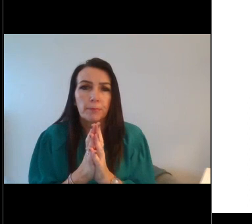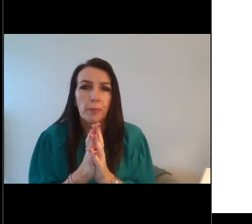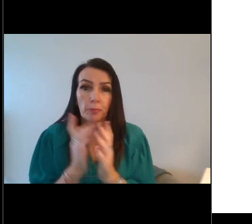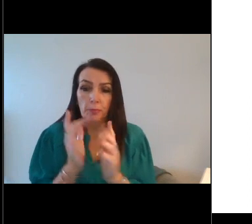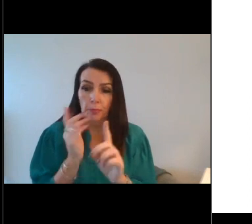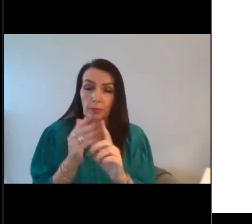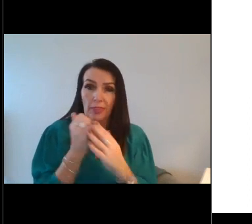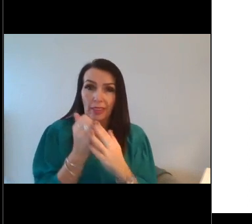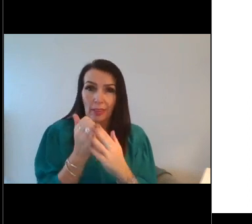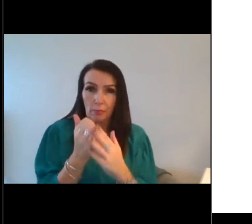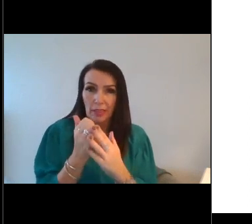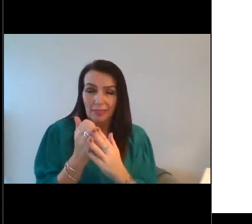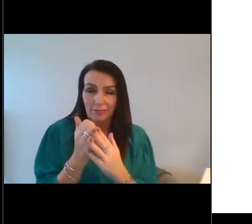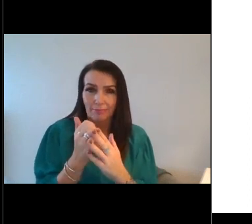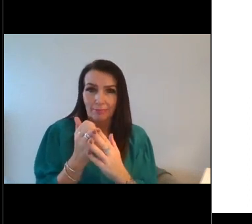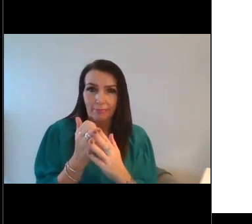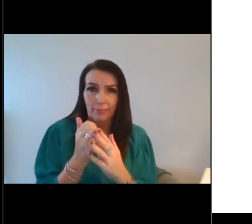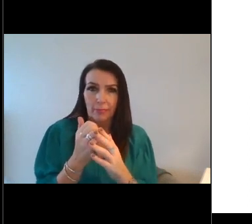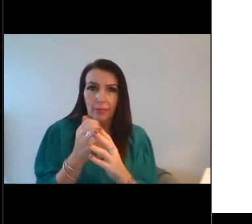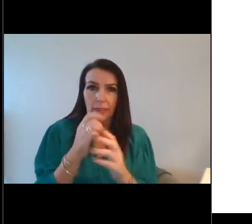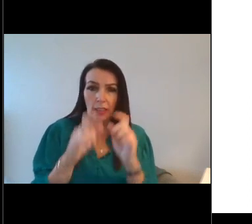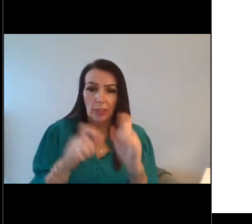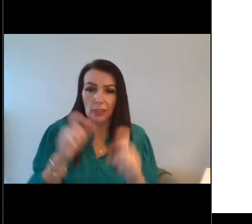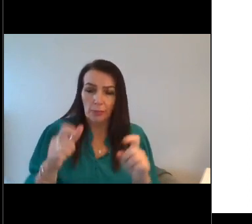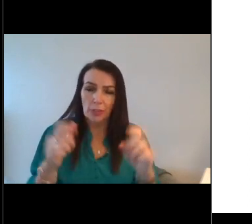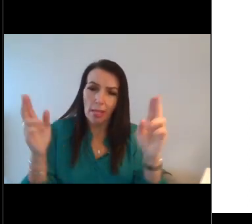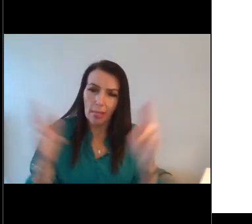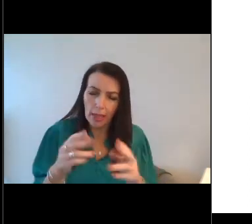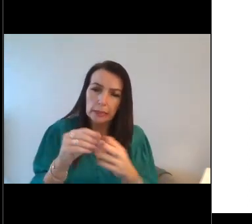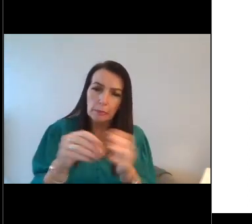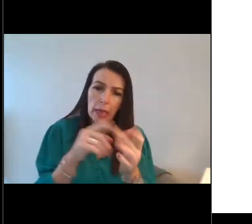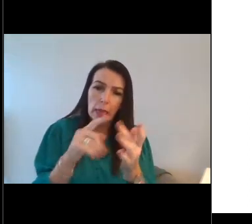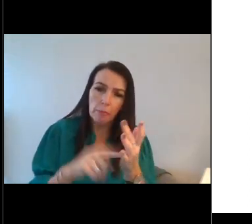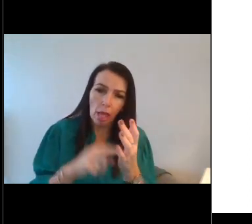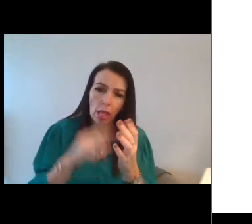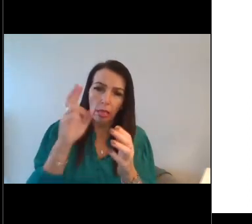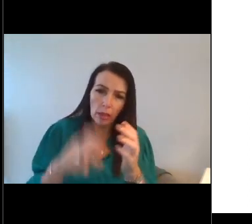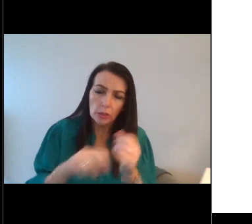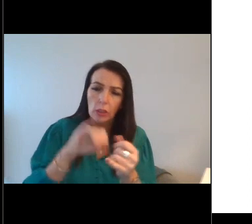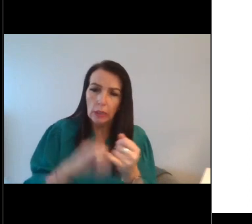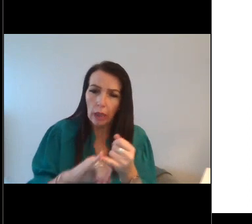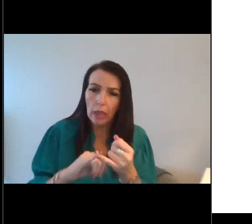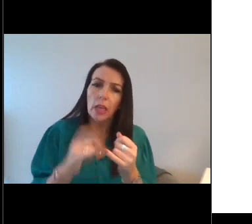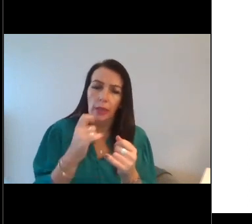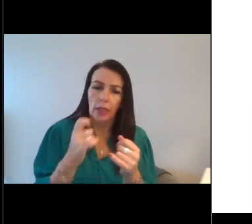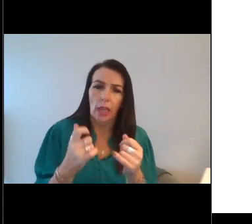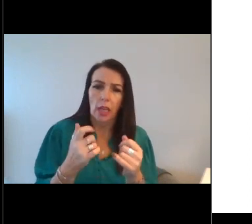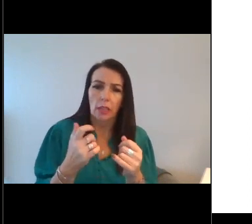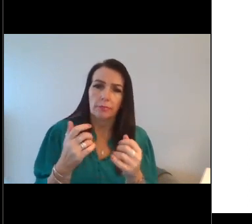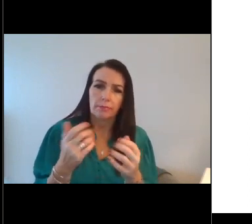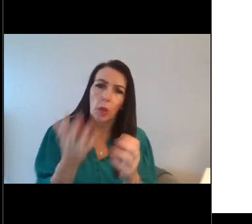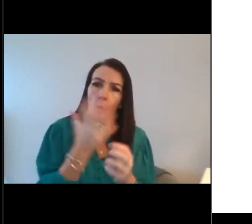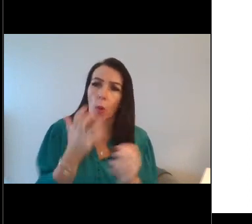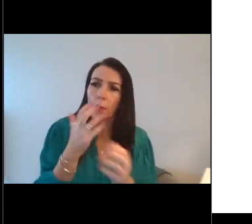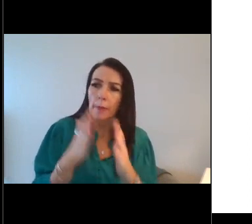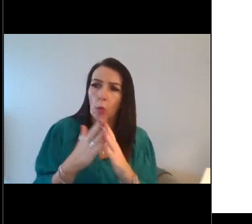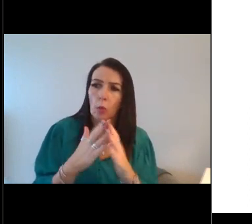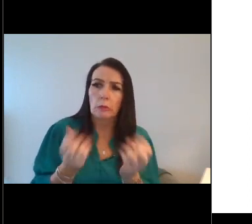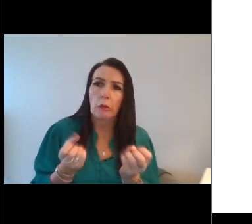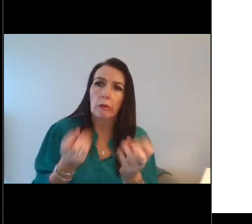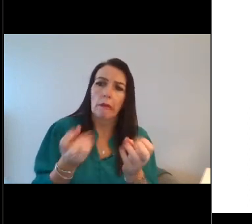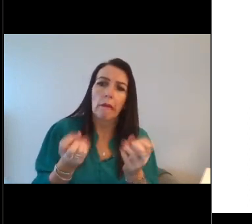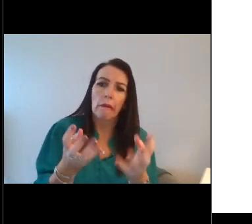lift customers out of fuel poverty, to achieve affordable warmth. In which case, you're not thinking